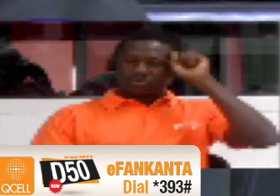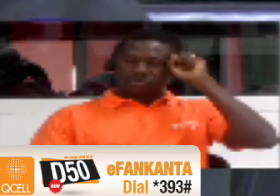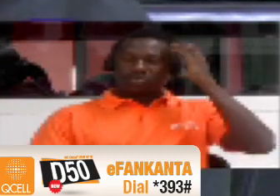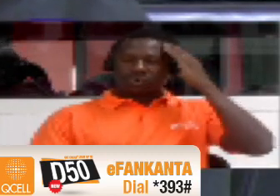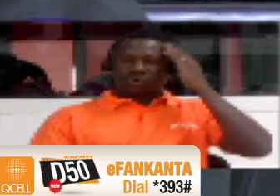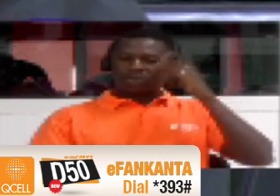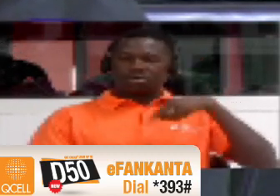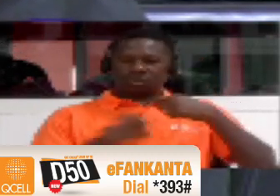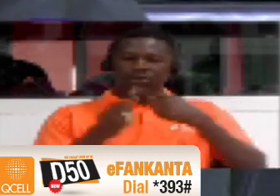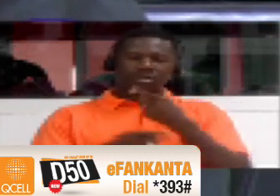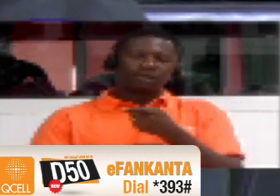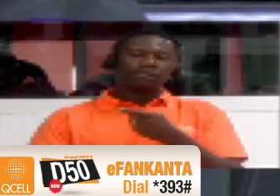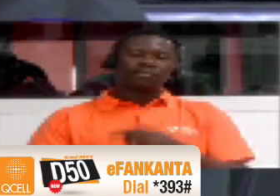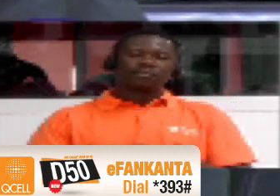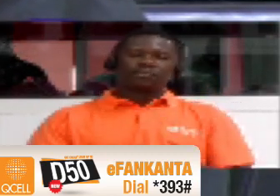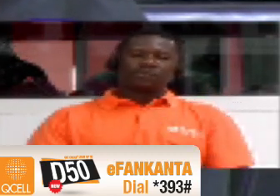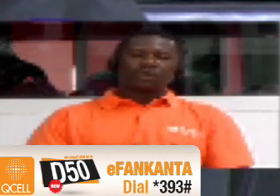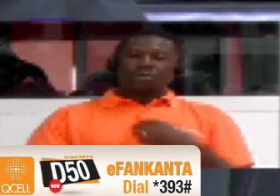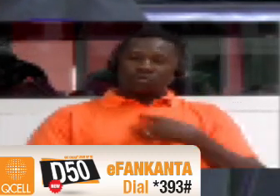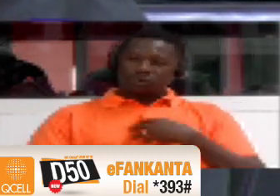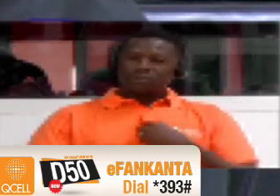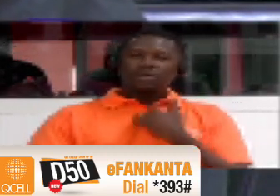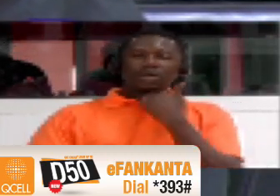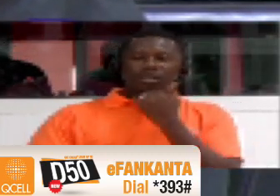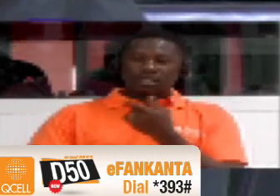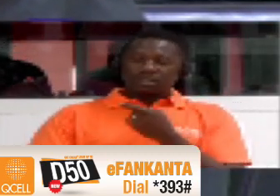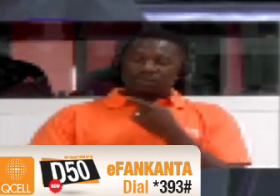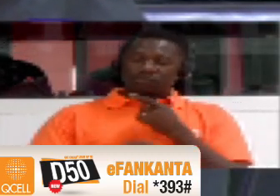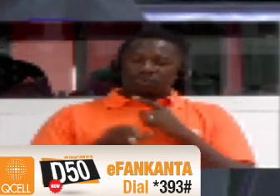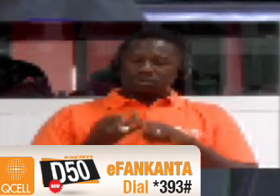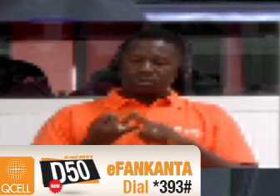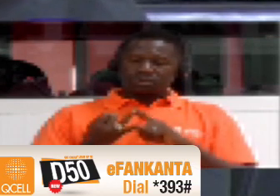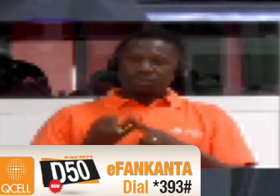that. I would also like to